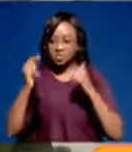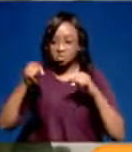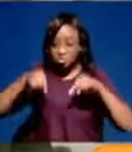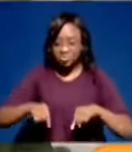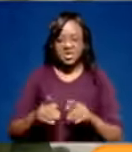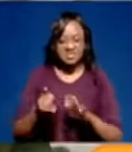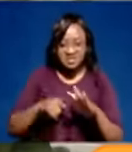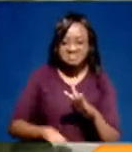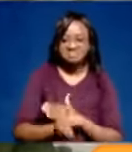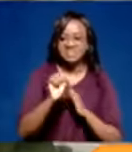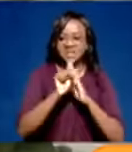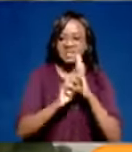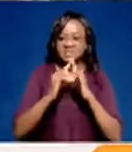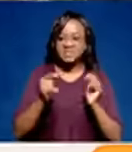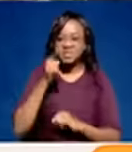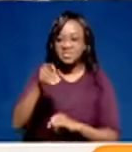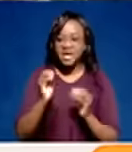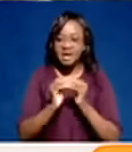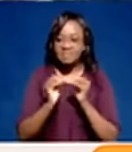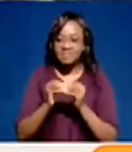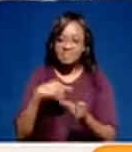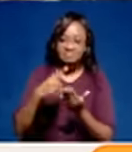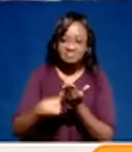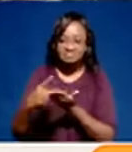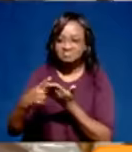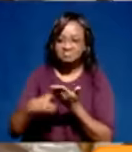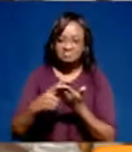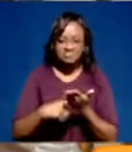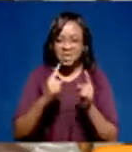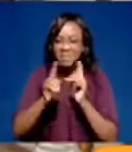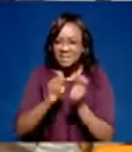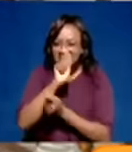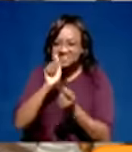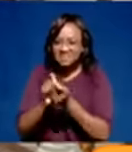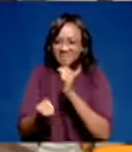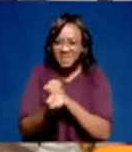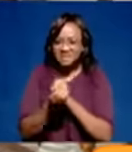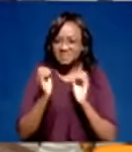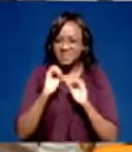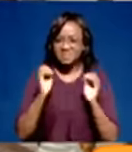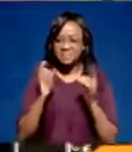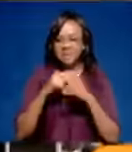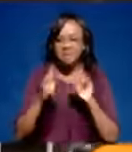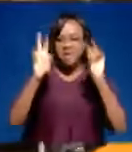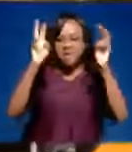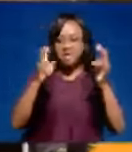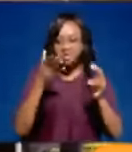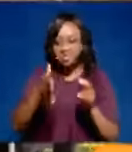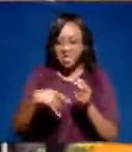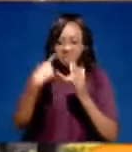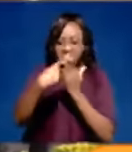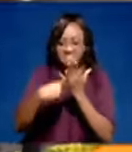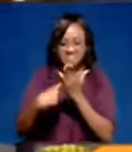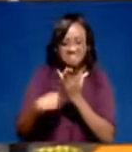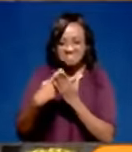today to a meeting that was broad on generalities but shy of specifics. The issues in contention were seemingly